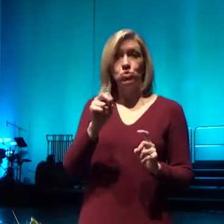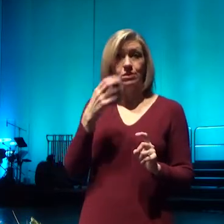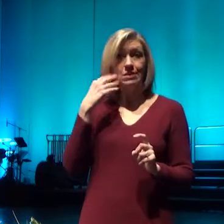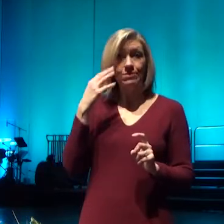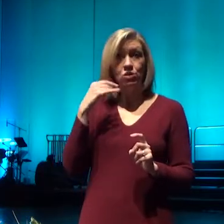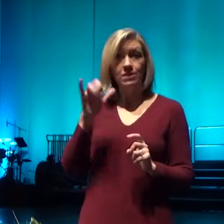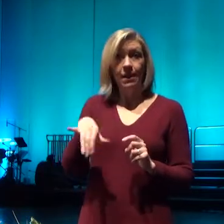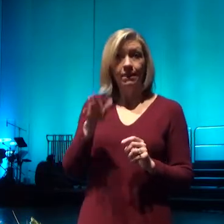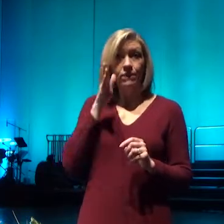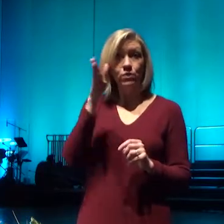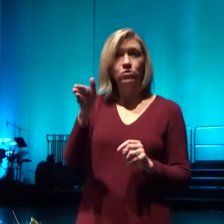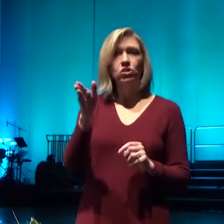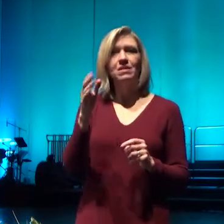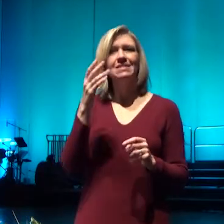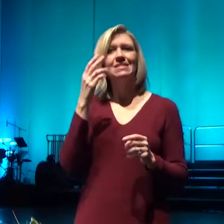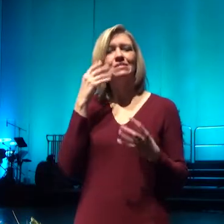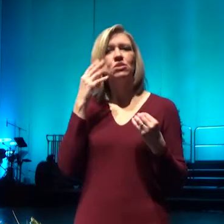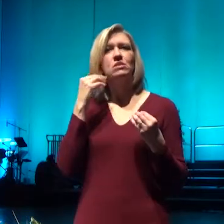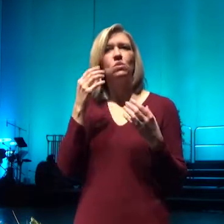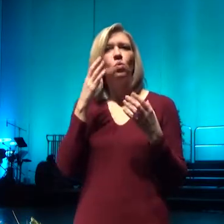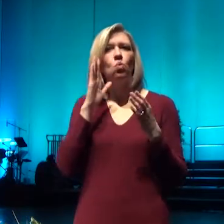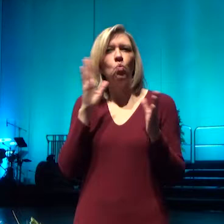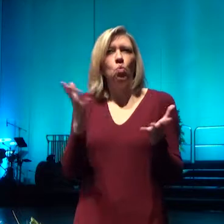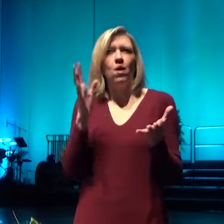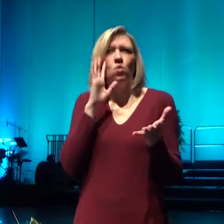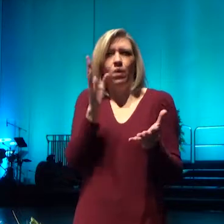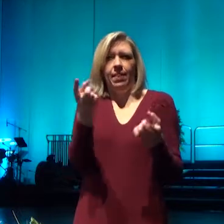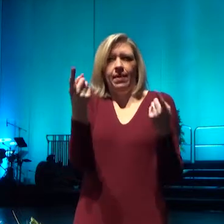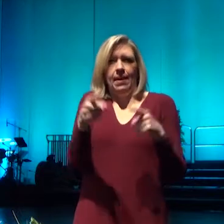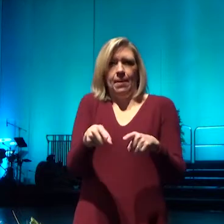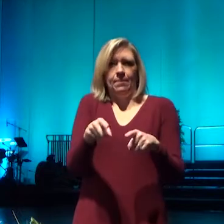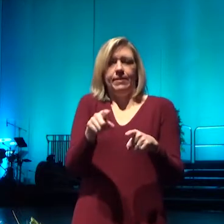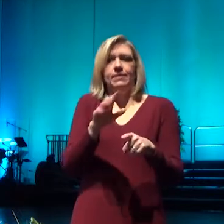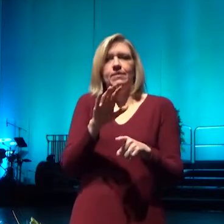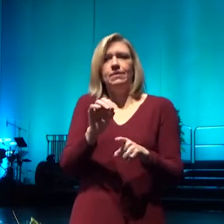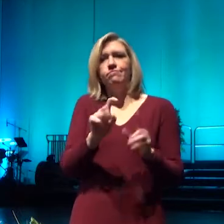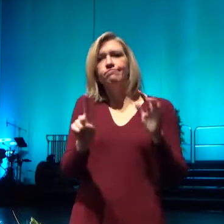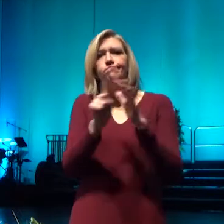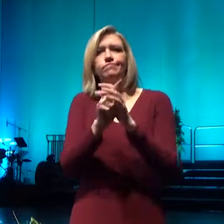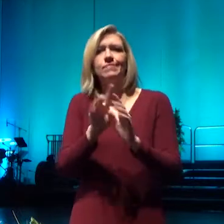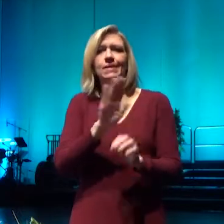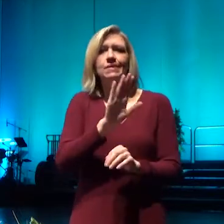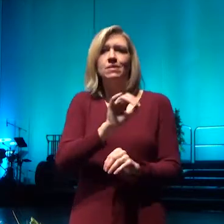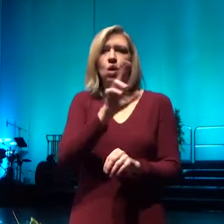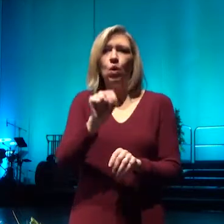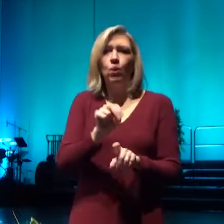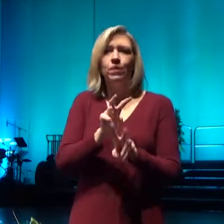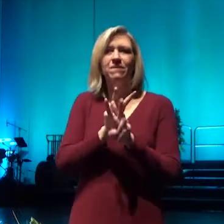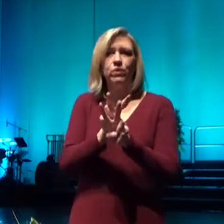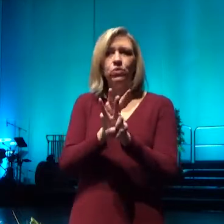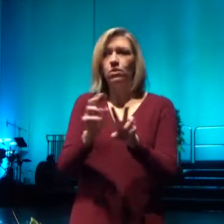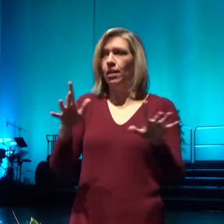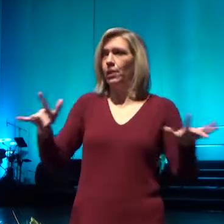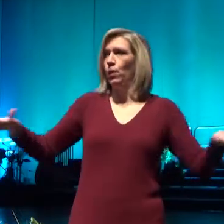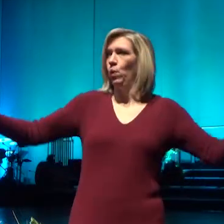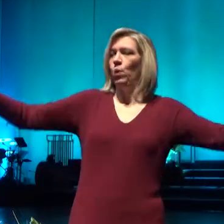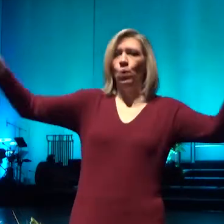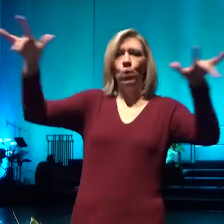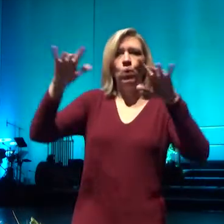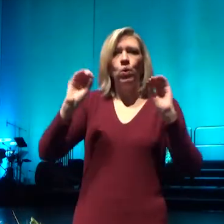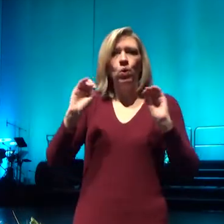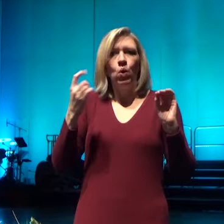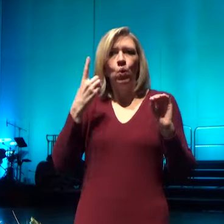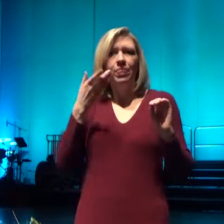if he continues to express his same behavior. Right? He's at his own funeral and no one's there. He perceives the death